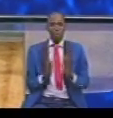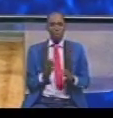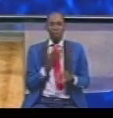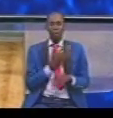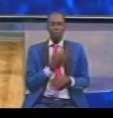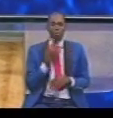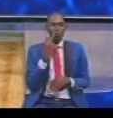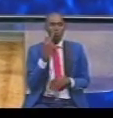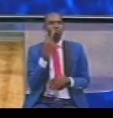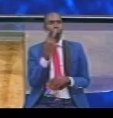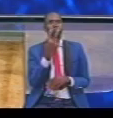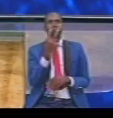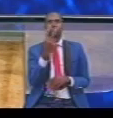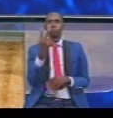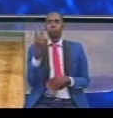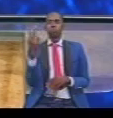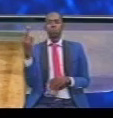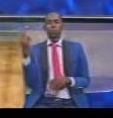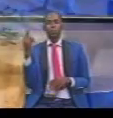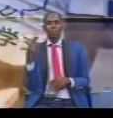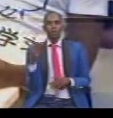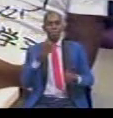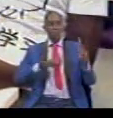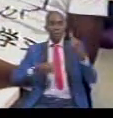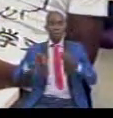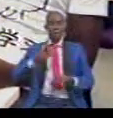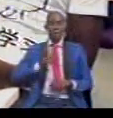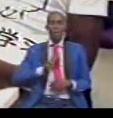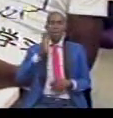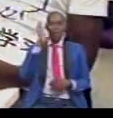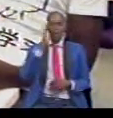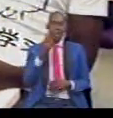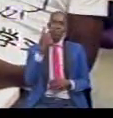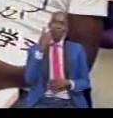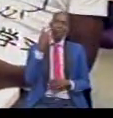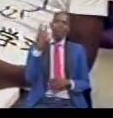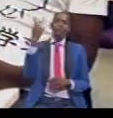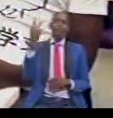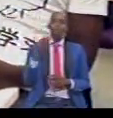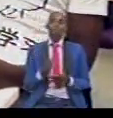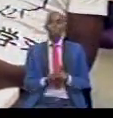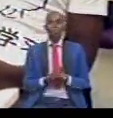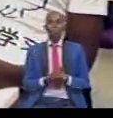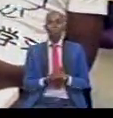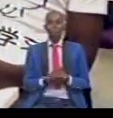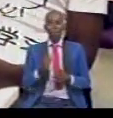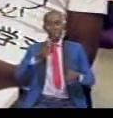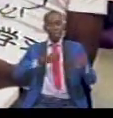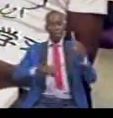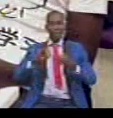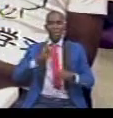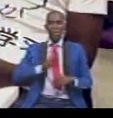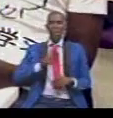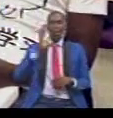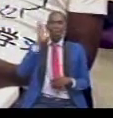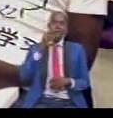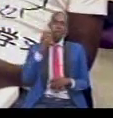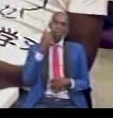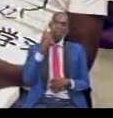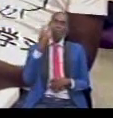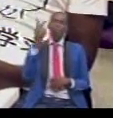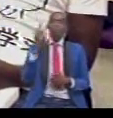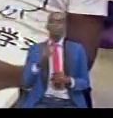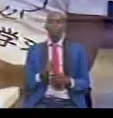saw. And he saw, I will see. And he saw, I said, I will see.